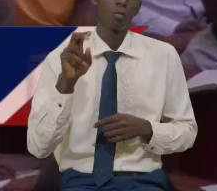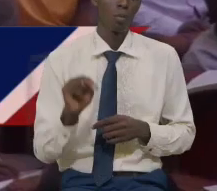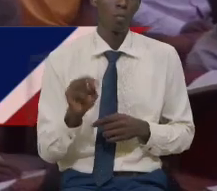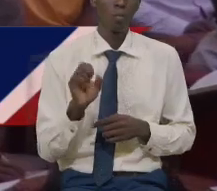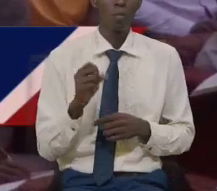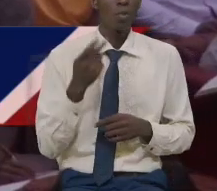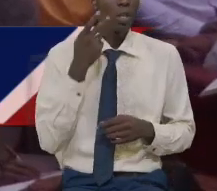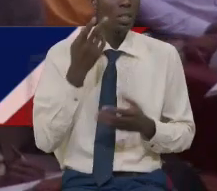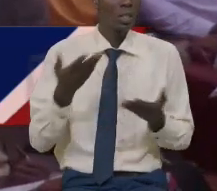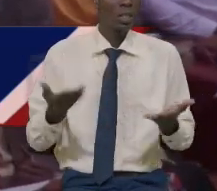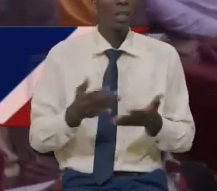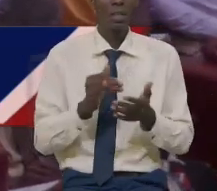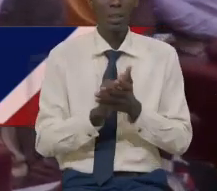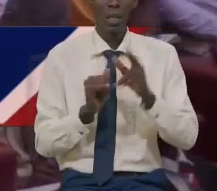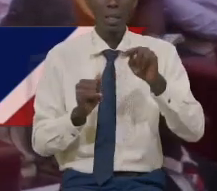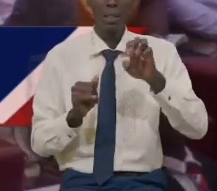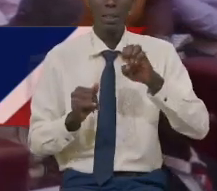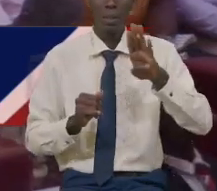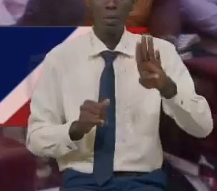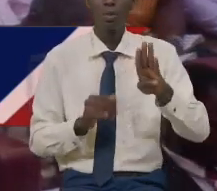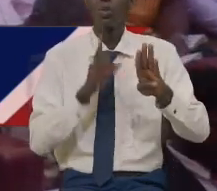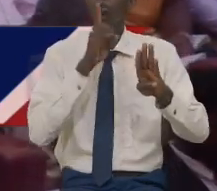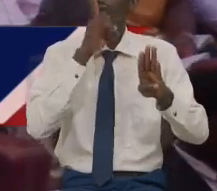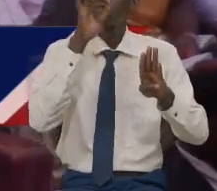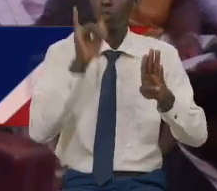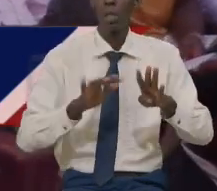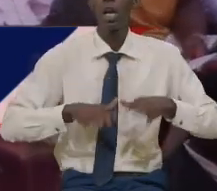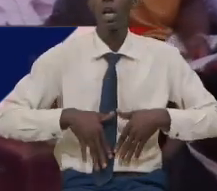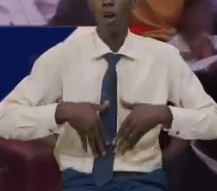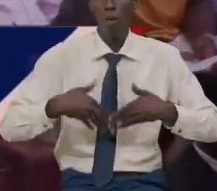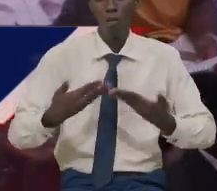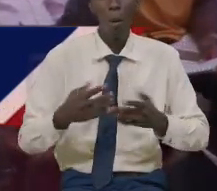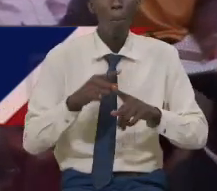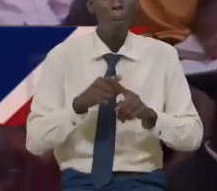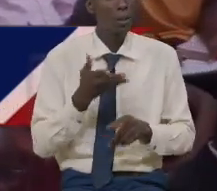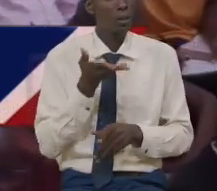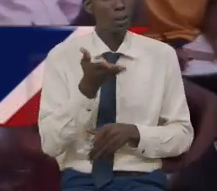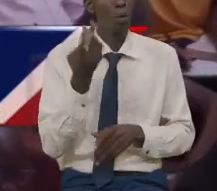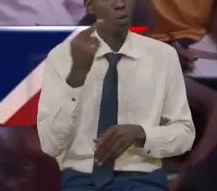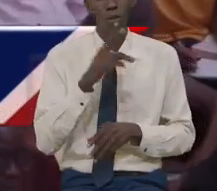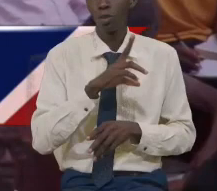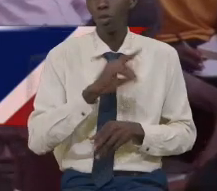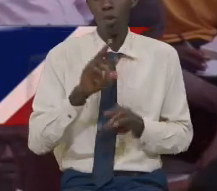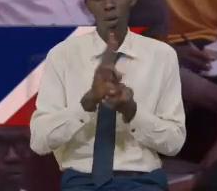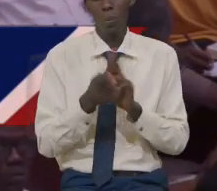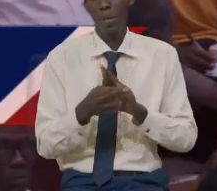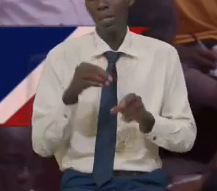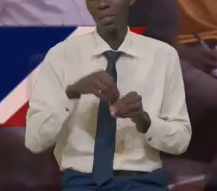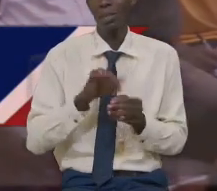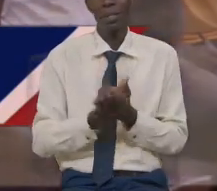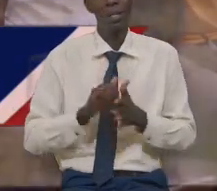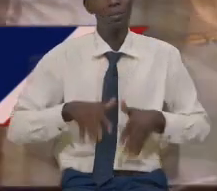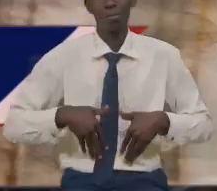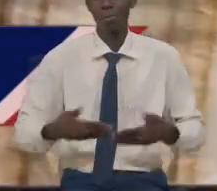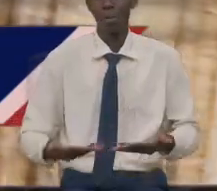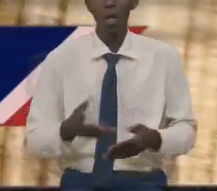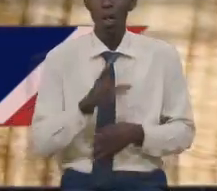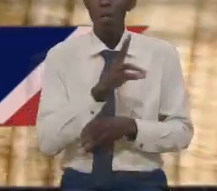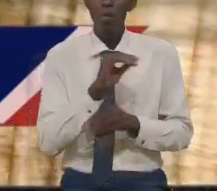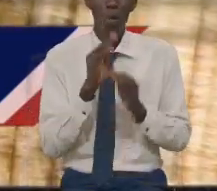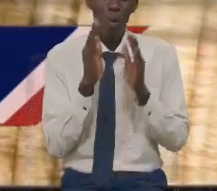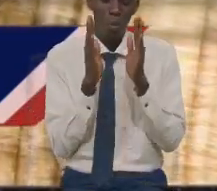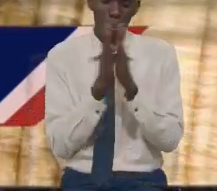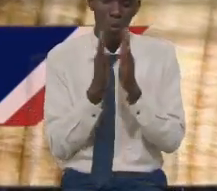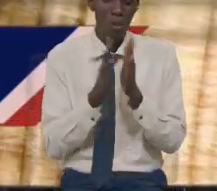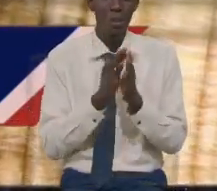Nebuchadnezzar, even though he made that confession, there was no repentance. There was no praying in faith